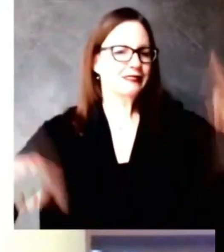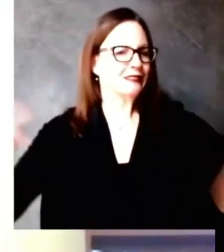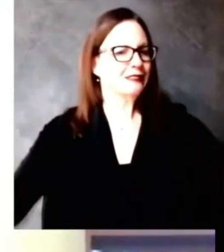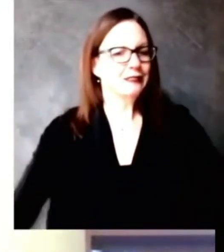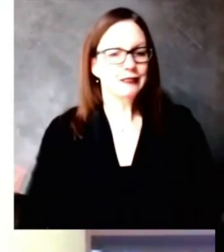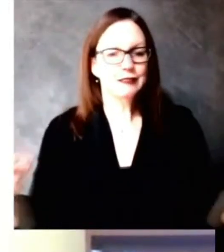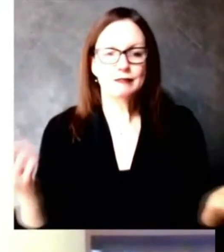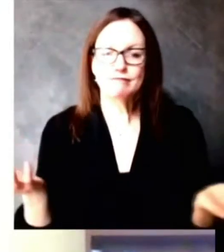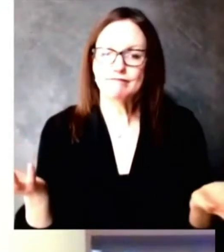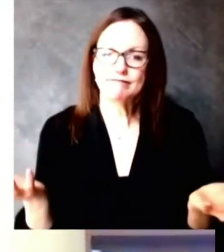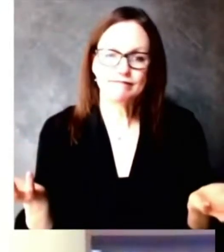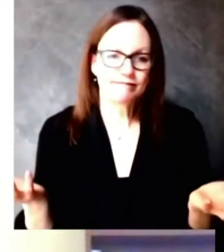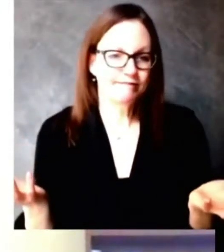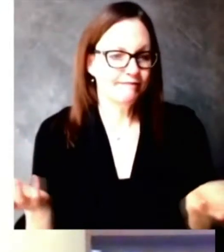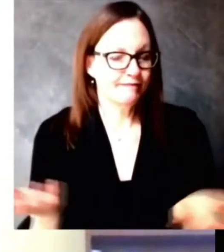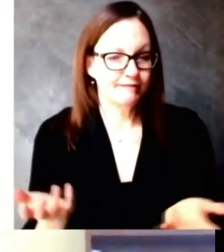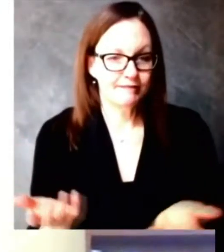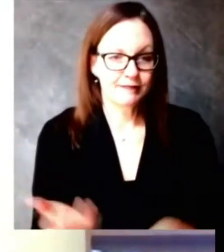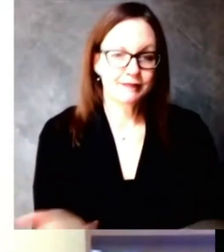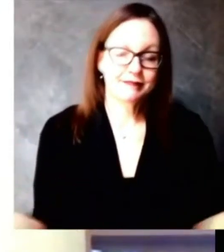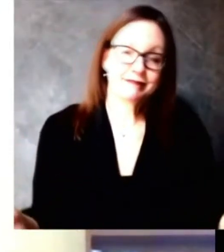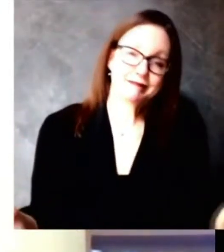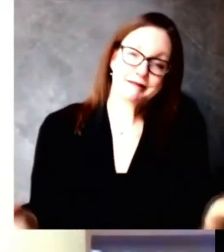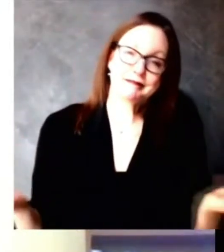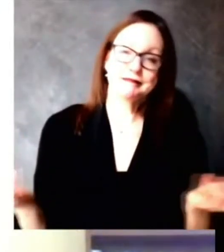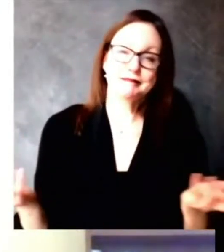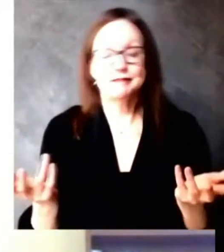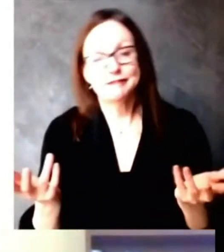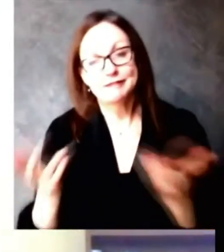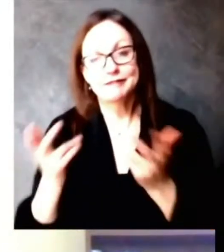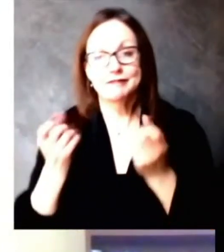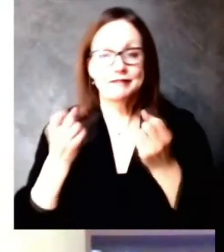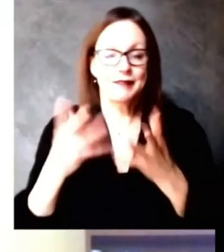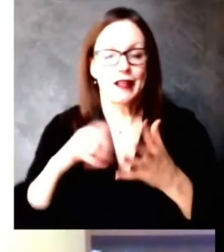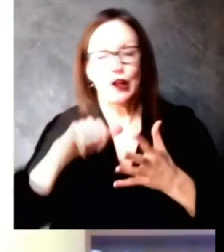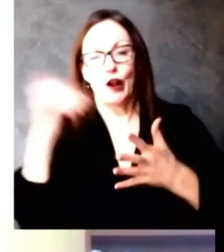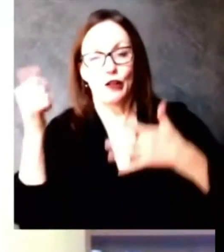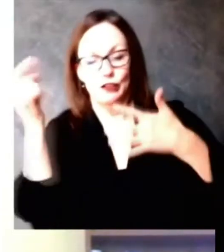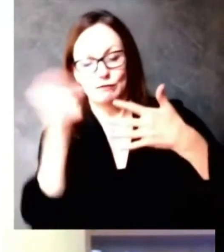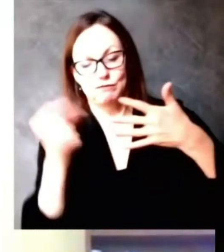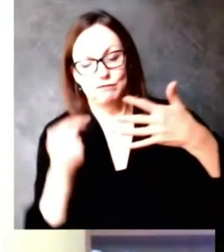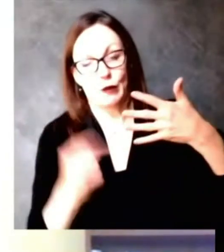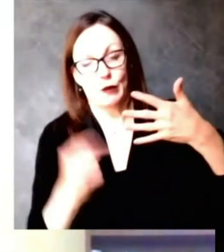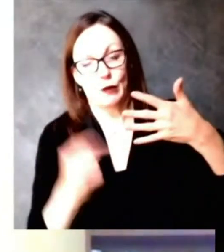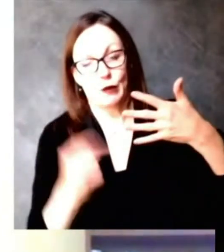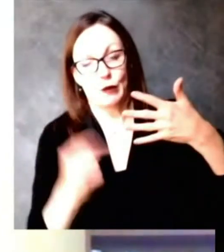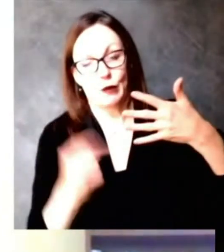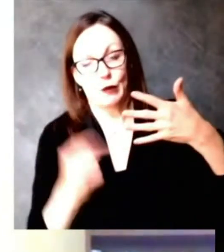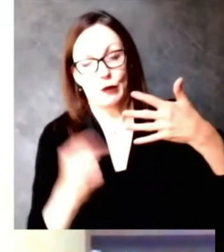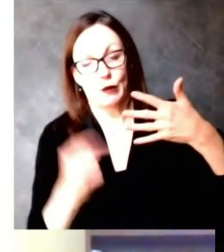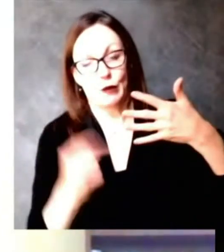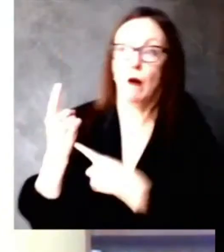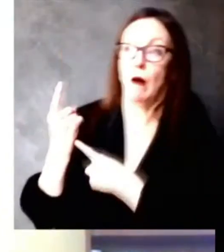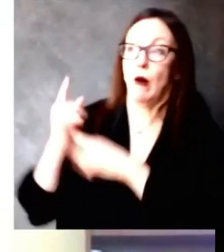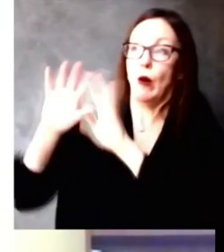as you might see it have on some of our mobile drive-up testing sites.